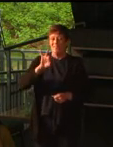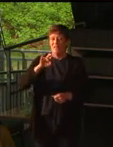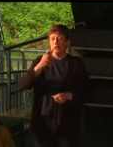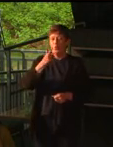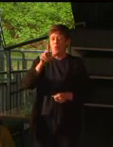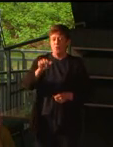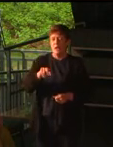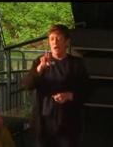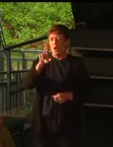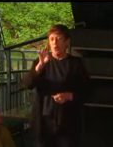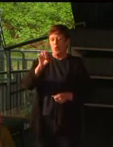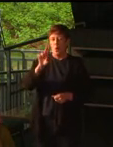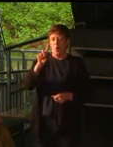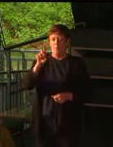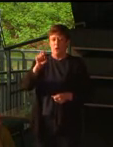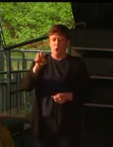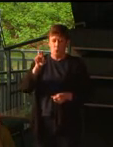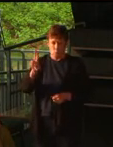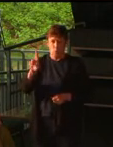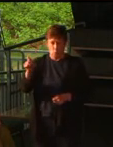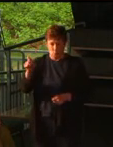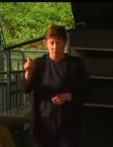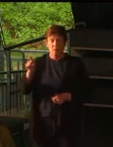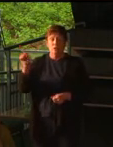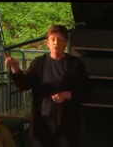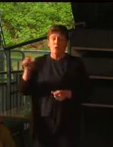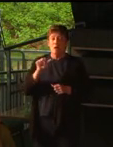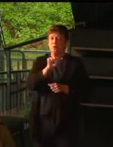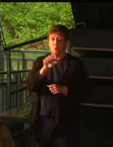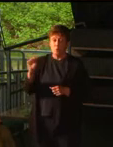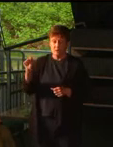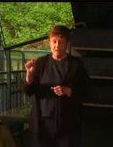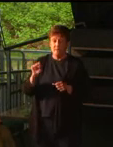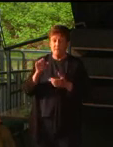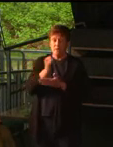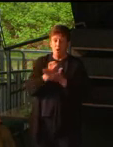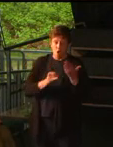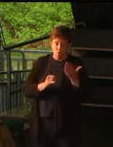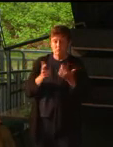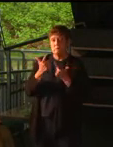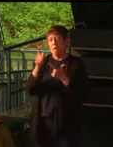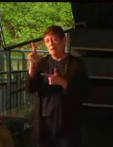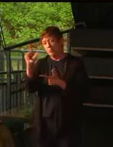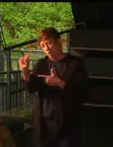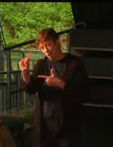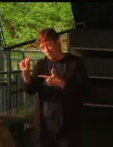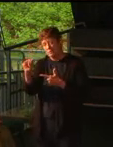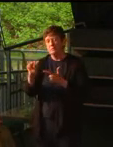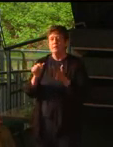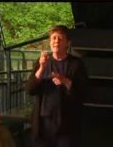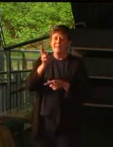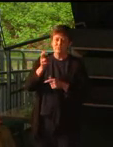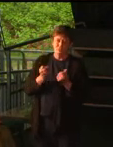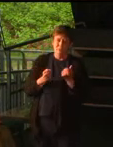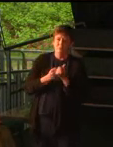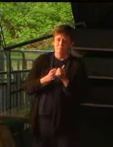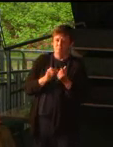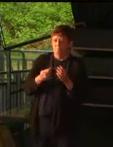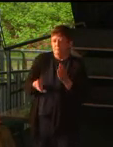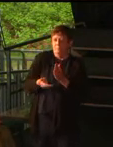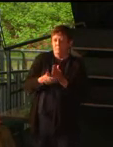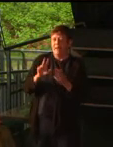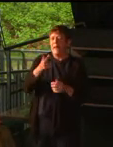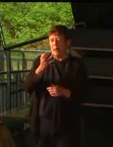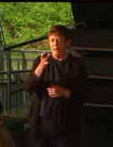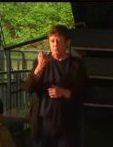Robidoux, who earned an Associate in Arts in Liberal Arts History Transfer. Victoria discovered